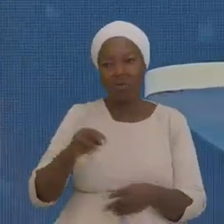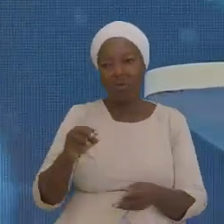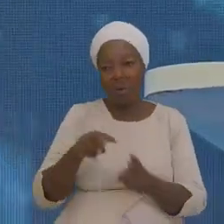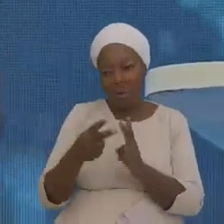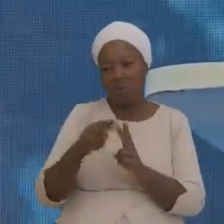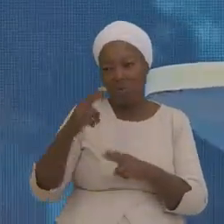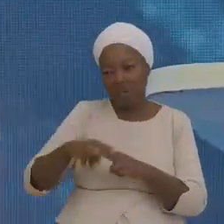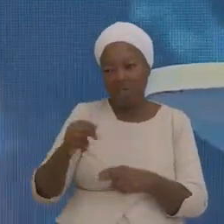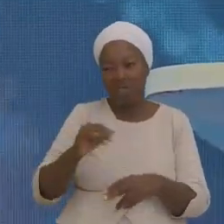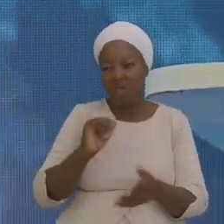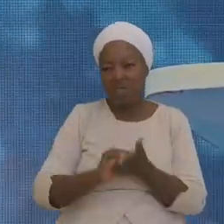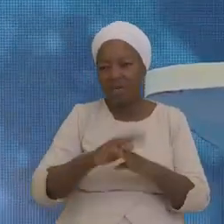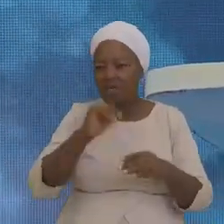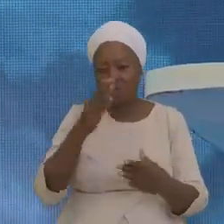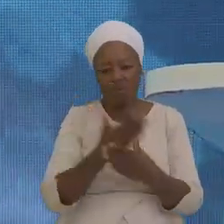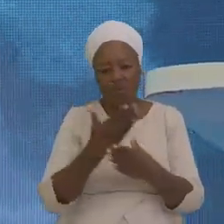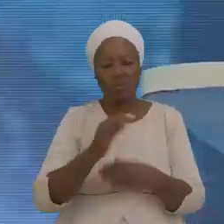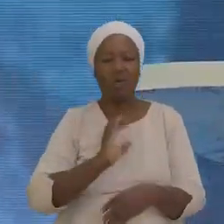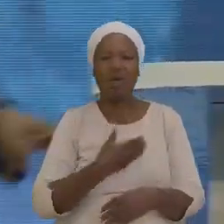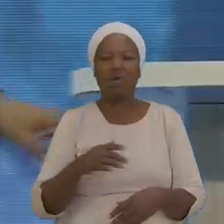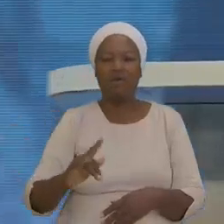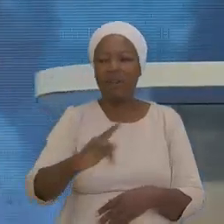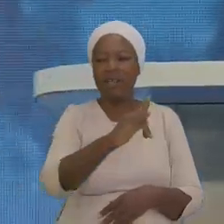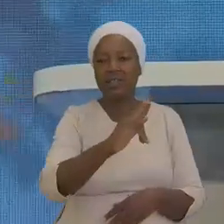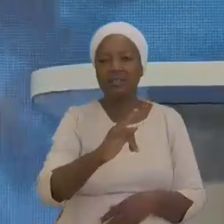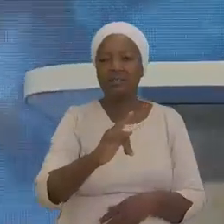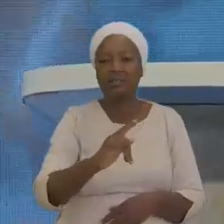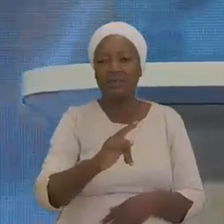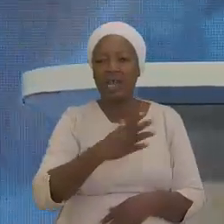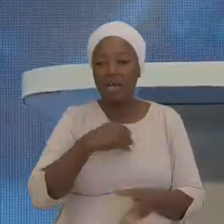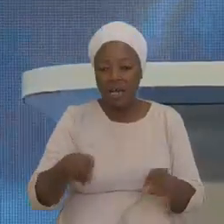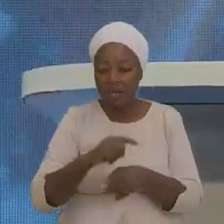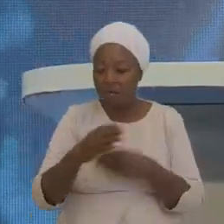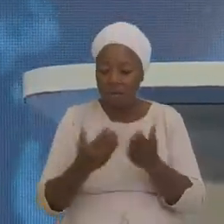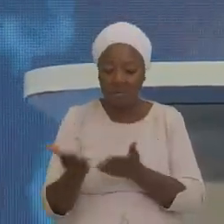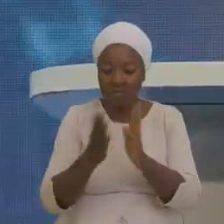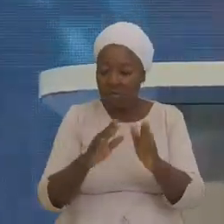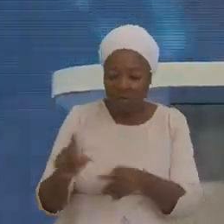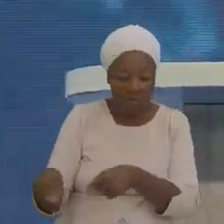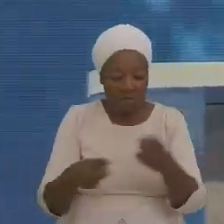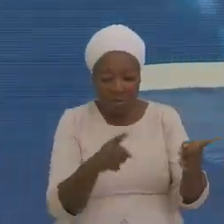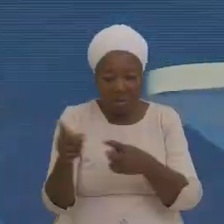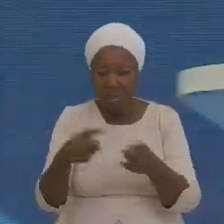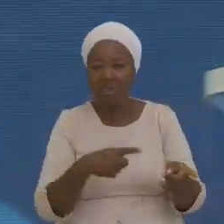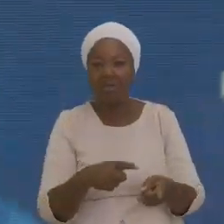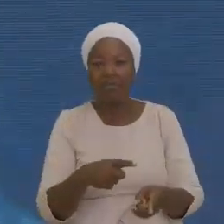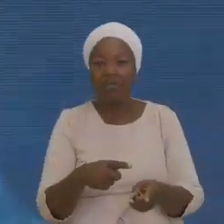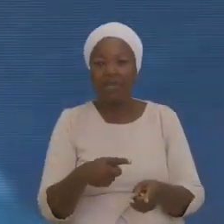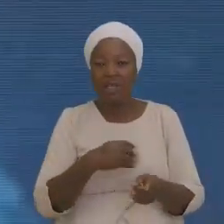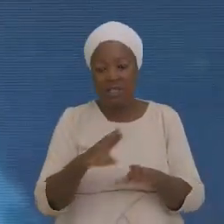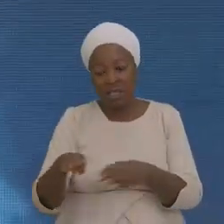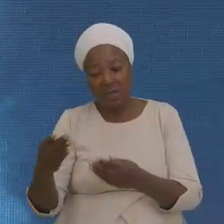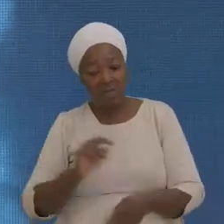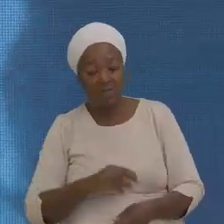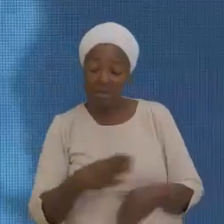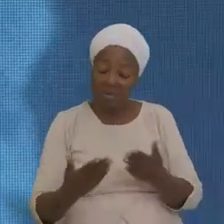not disturb our flight. And the attendants that are going up and down, they may give us water, they may